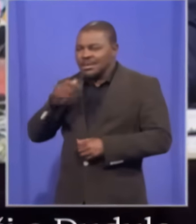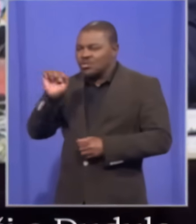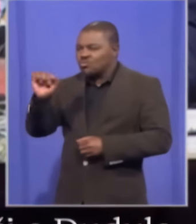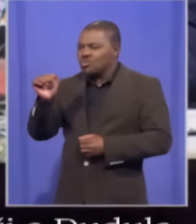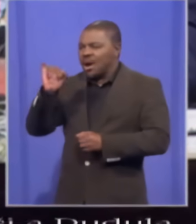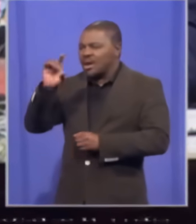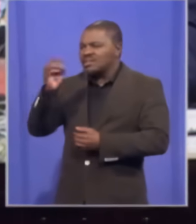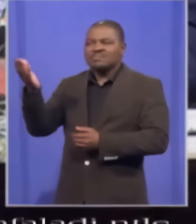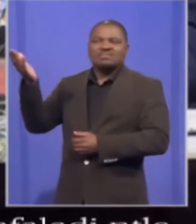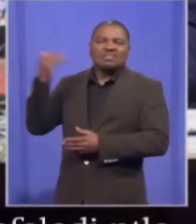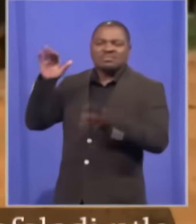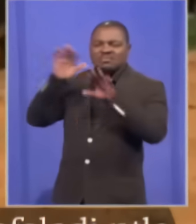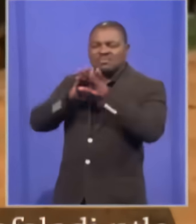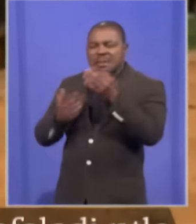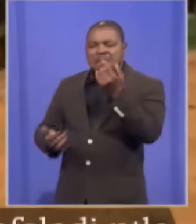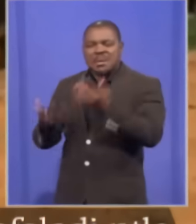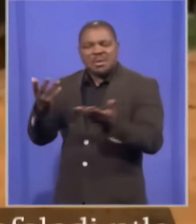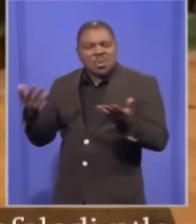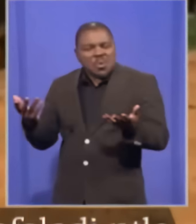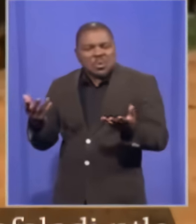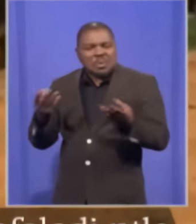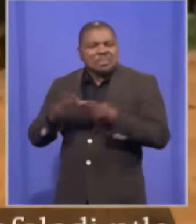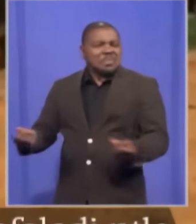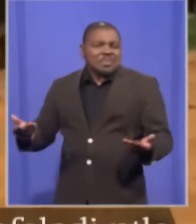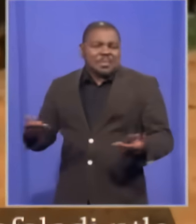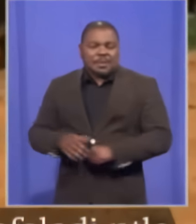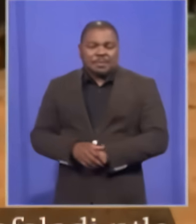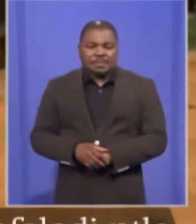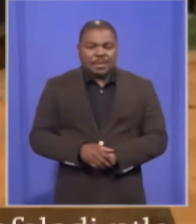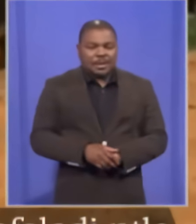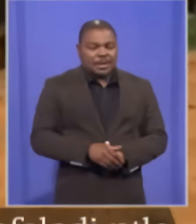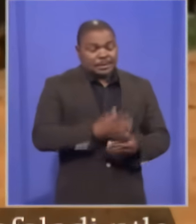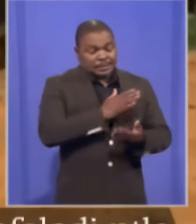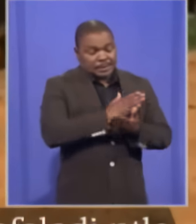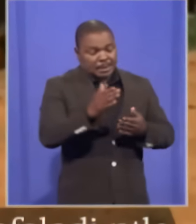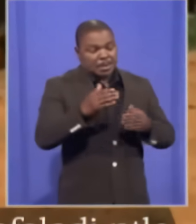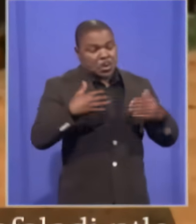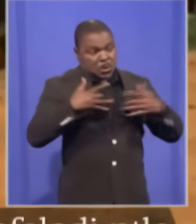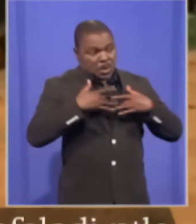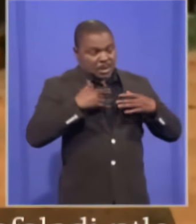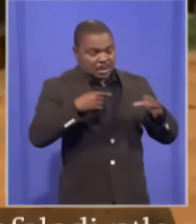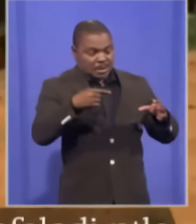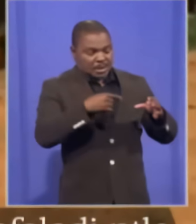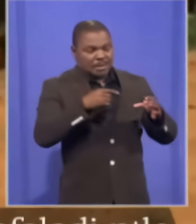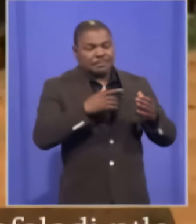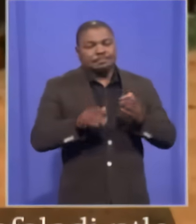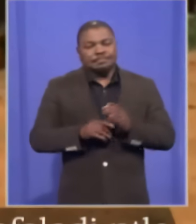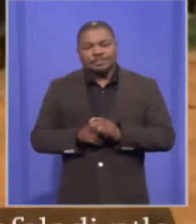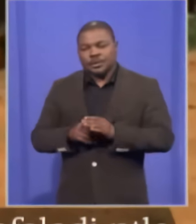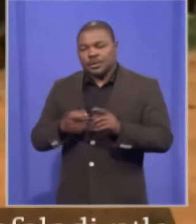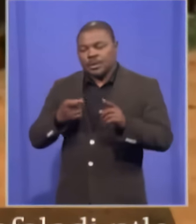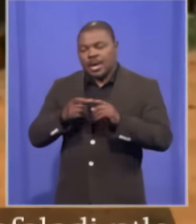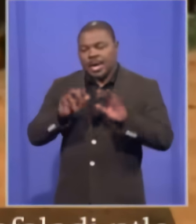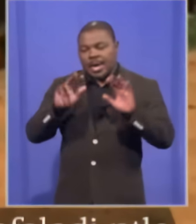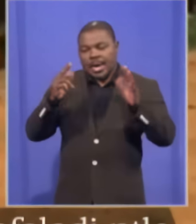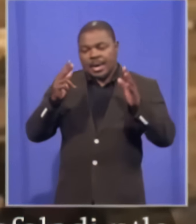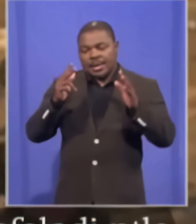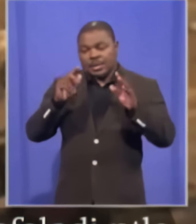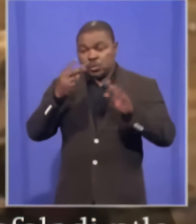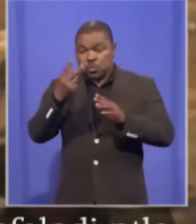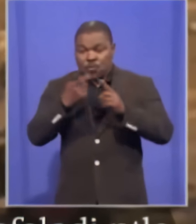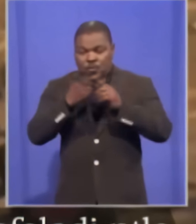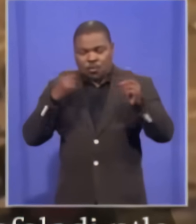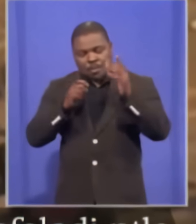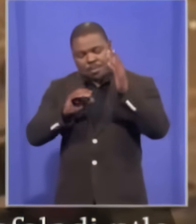in the fire last night or last week. Go tše dingwe tšeo ba hlobaelago ka tšona ke dikarolwana tše pedi go tše seswai ka gare ga molao